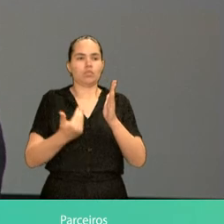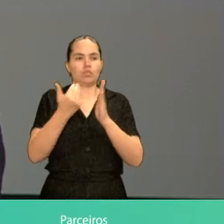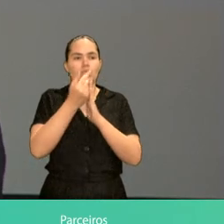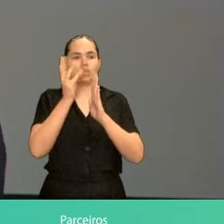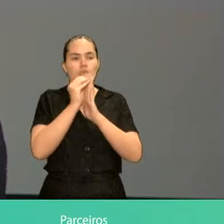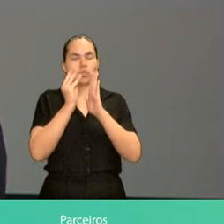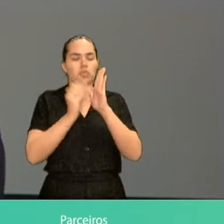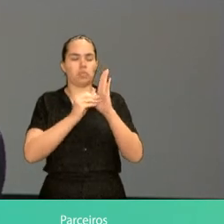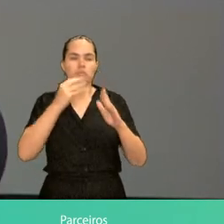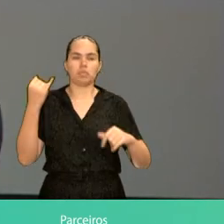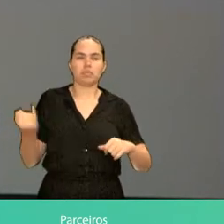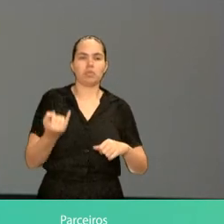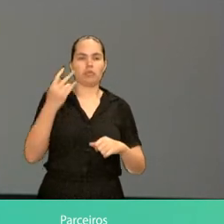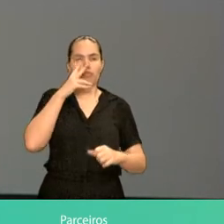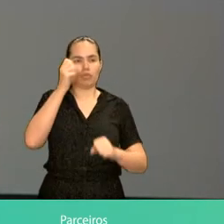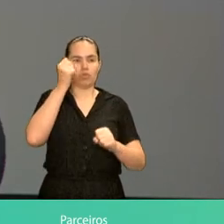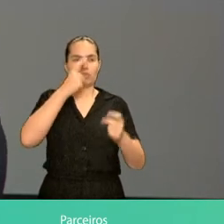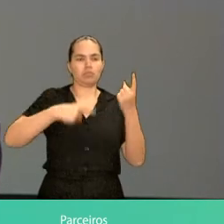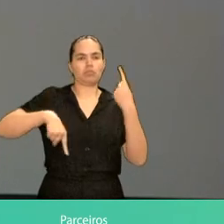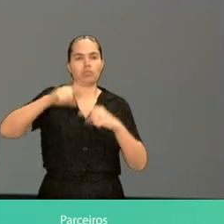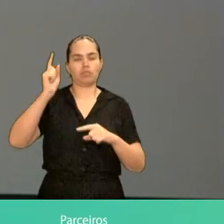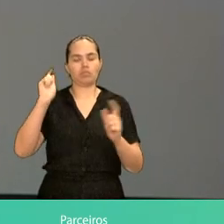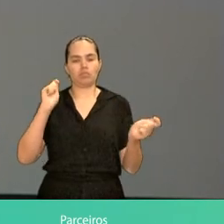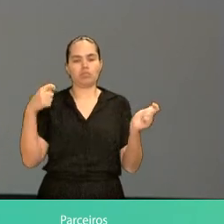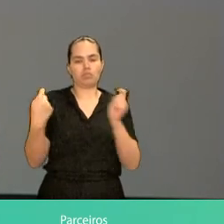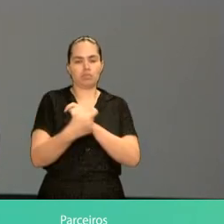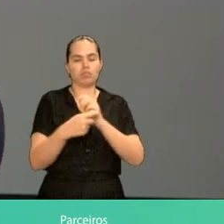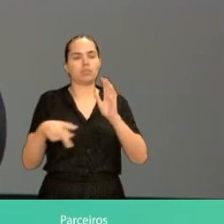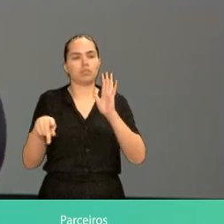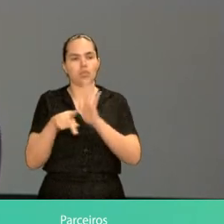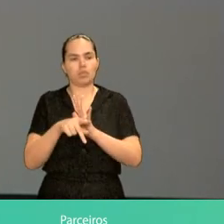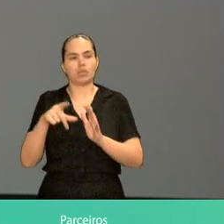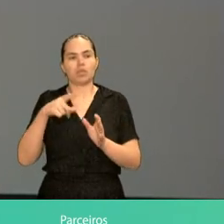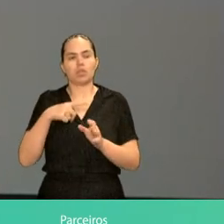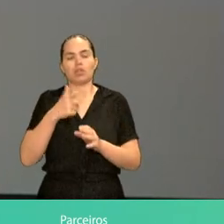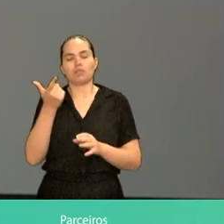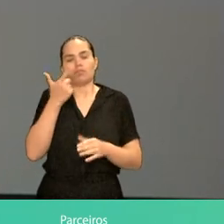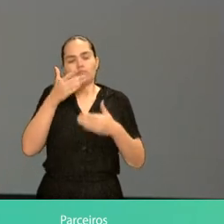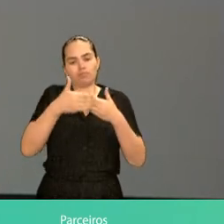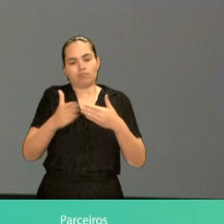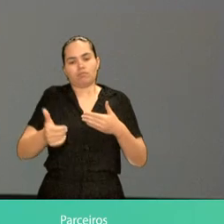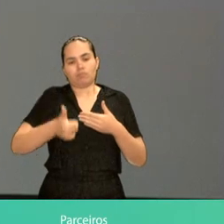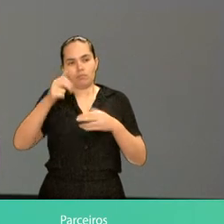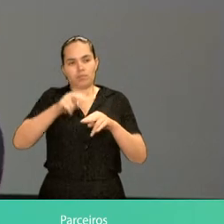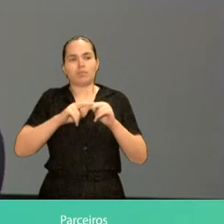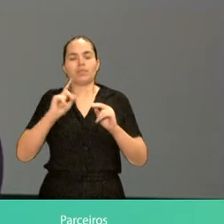today. It's a watershed.